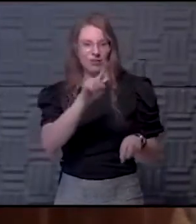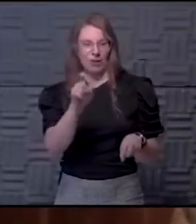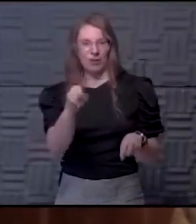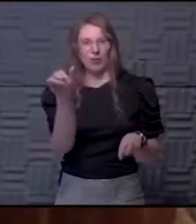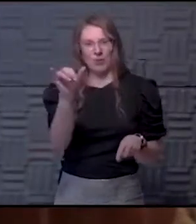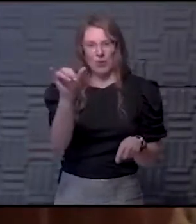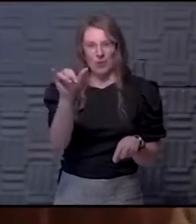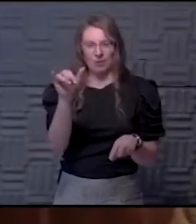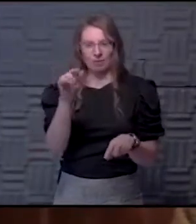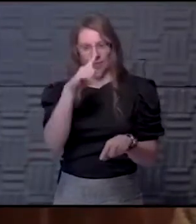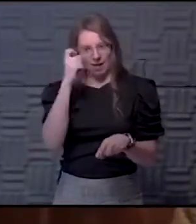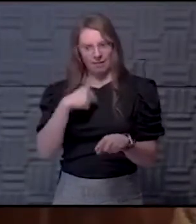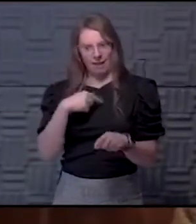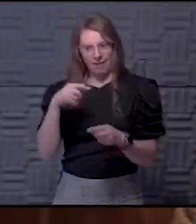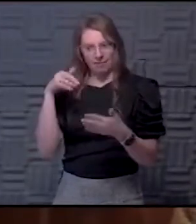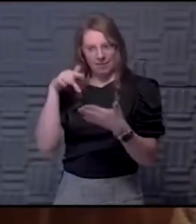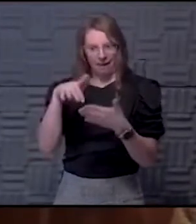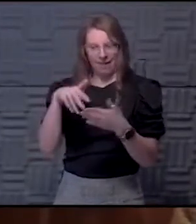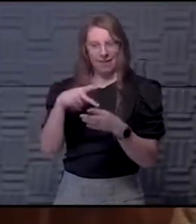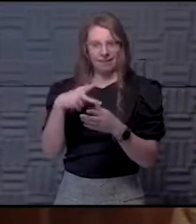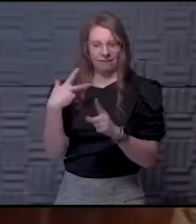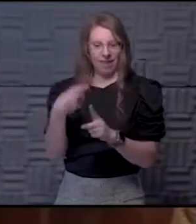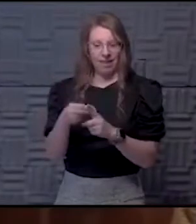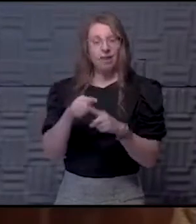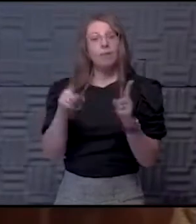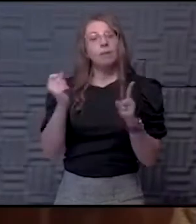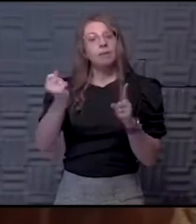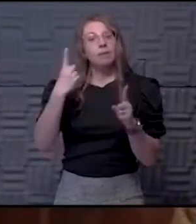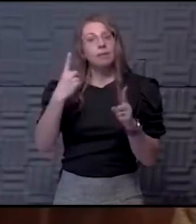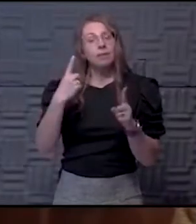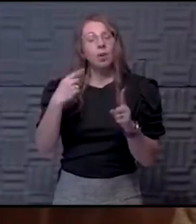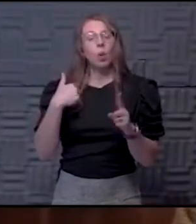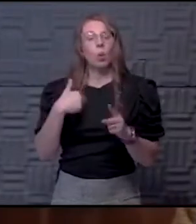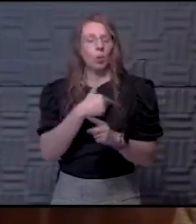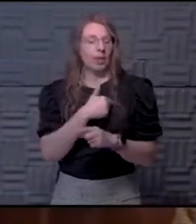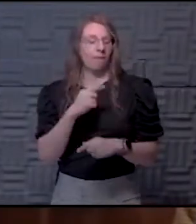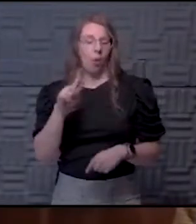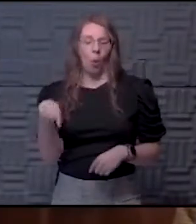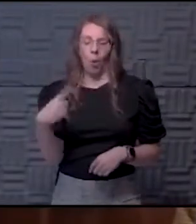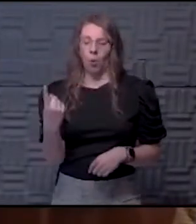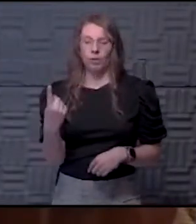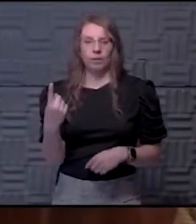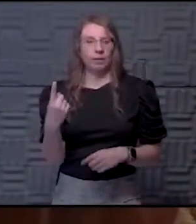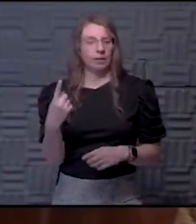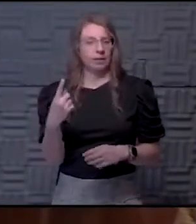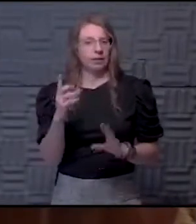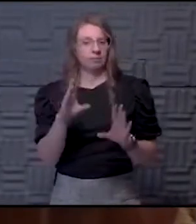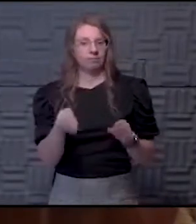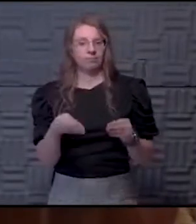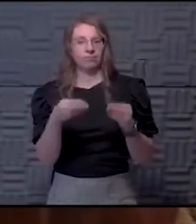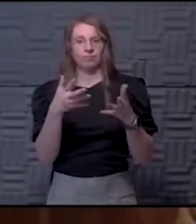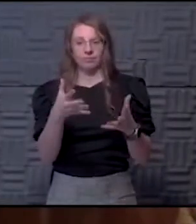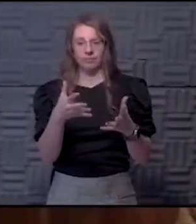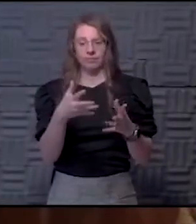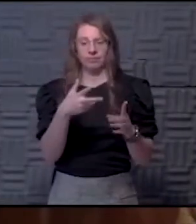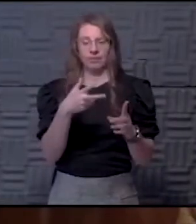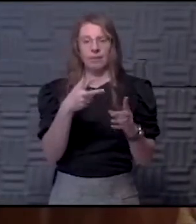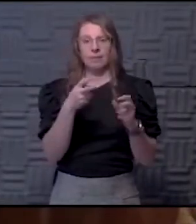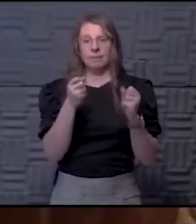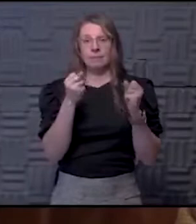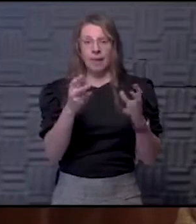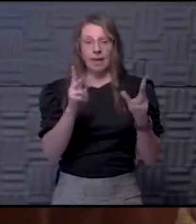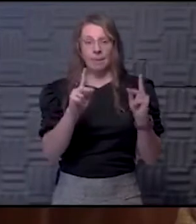But as you might imagine, by definition, we have only given large numbers of